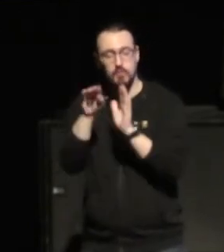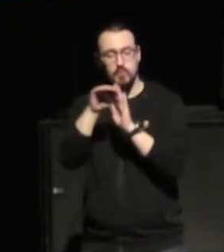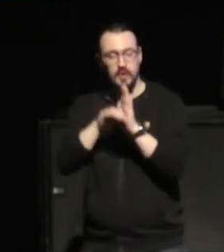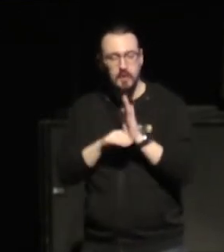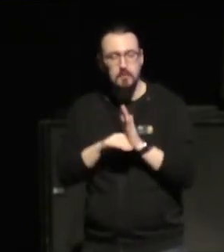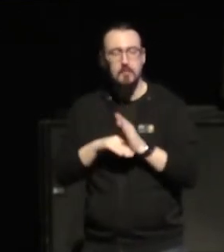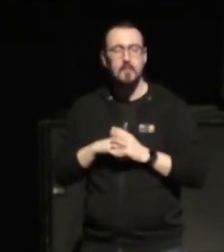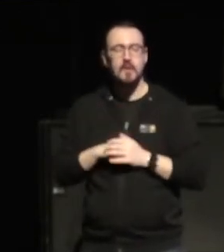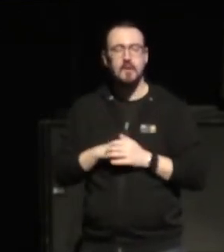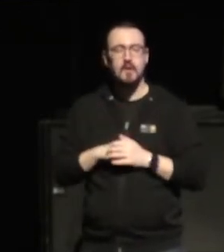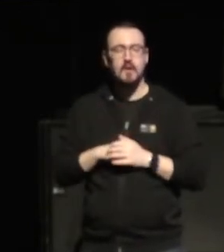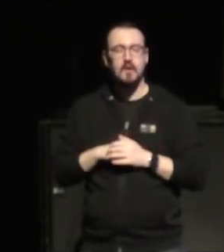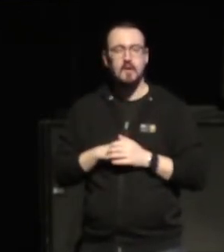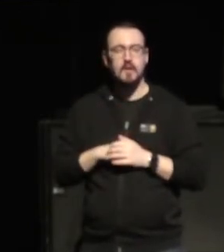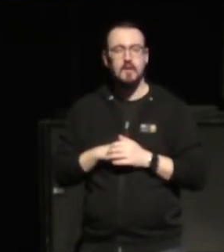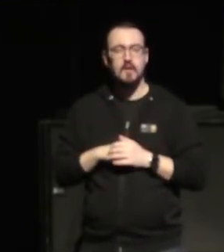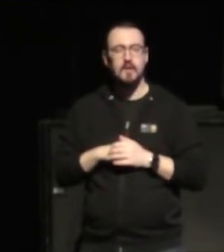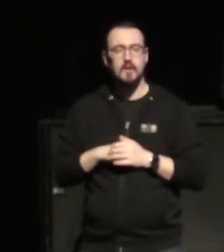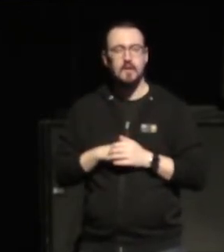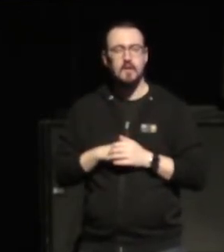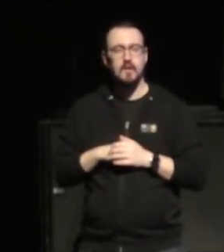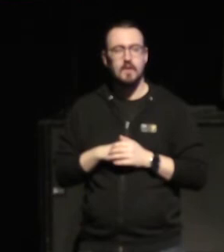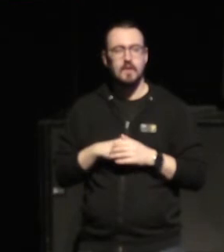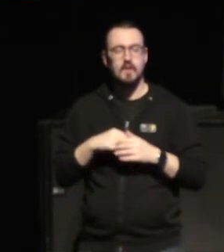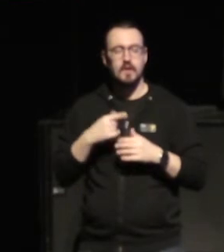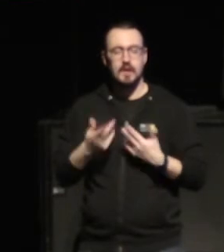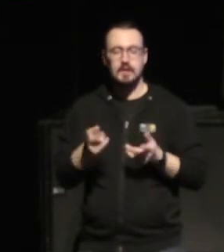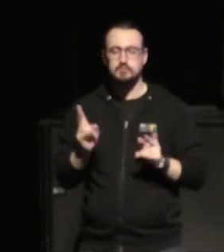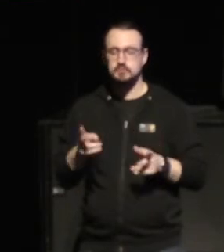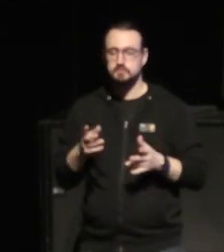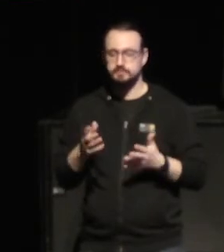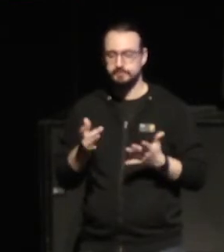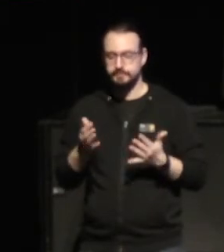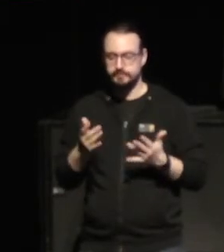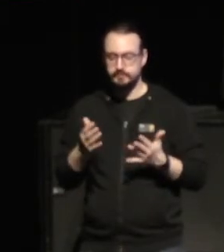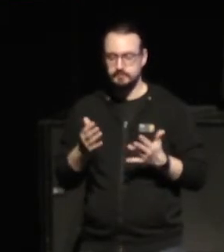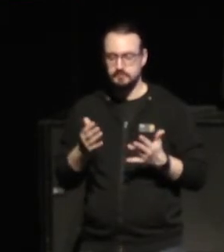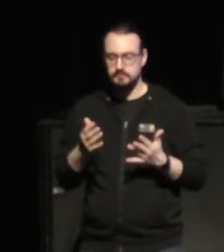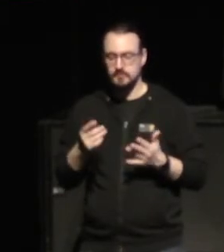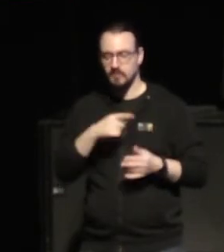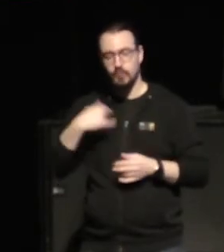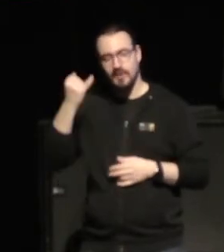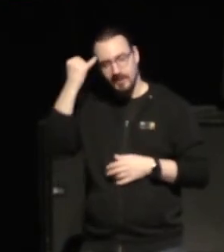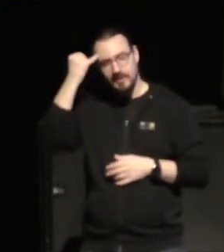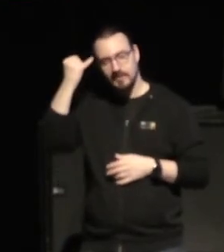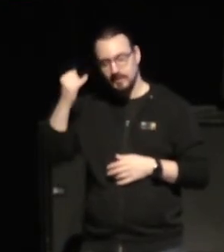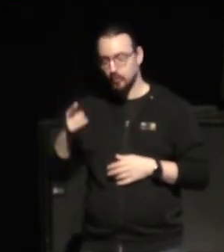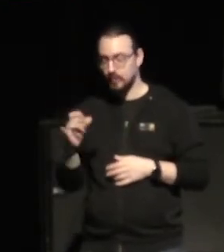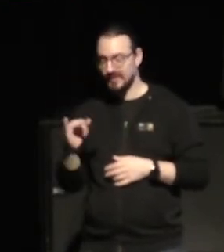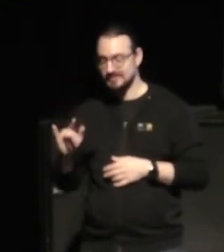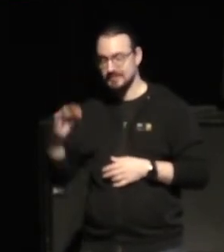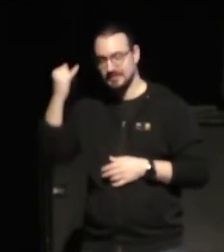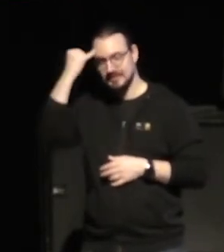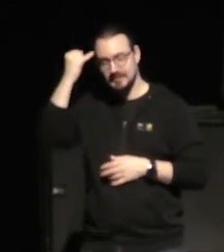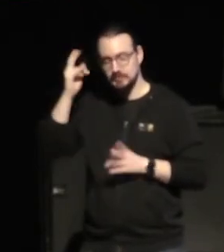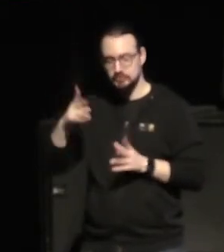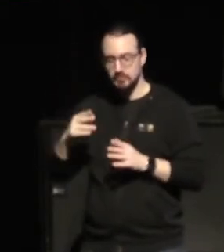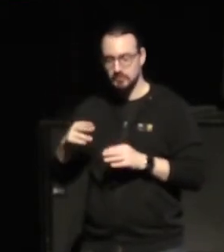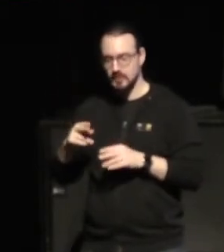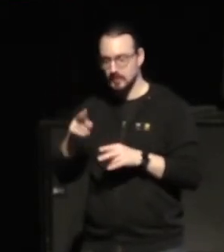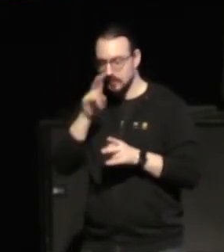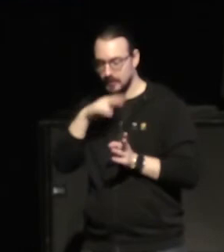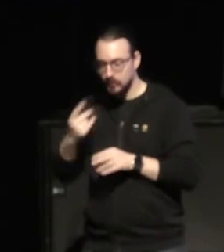program, they are those kind of our ideas, UNAC's ideas, like native